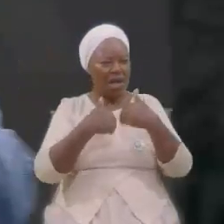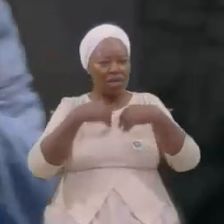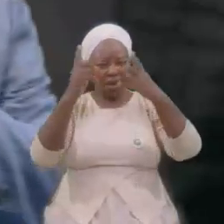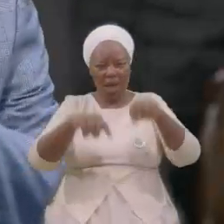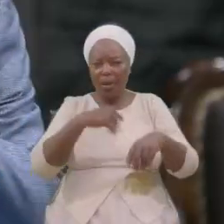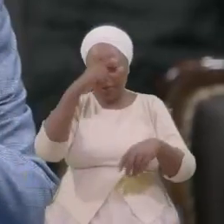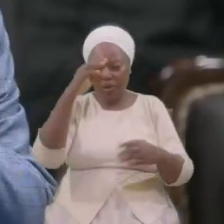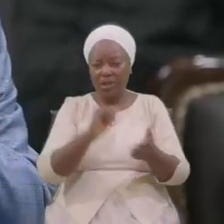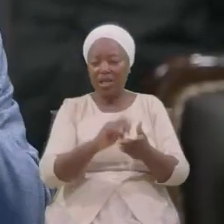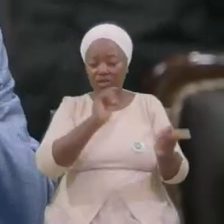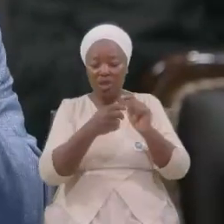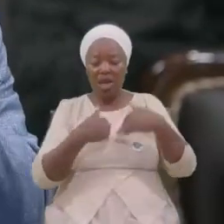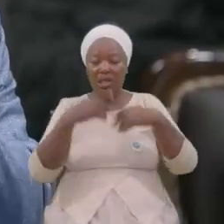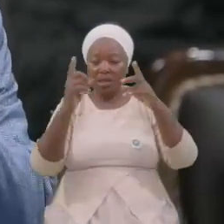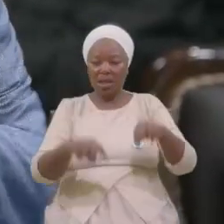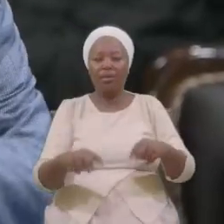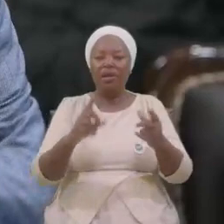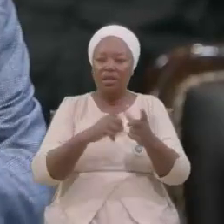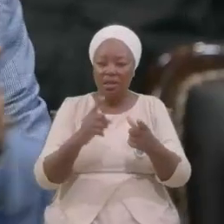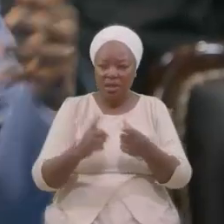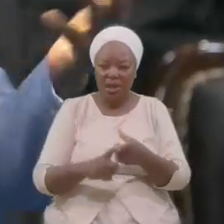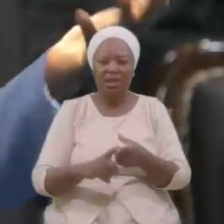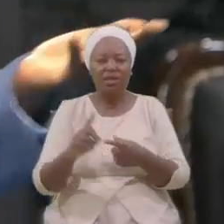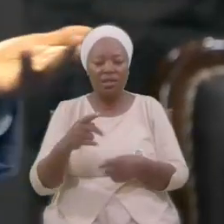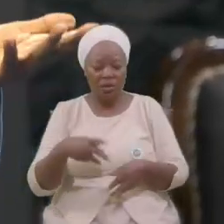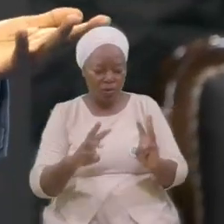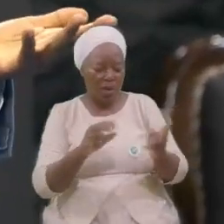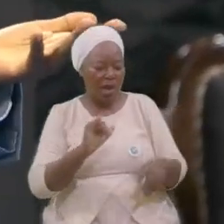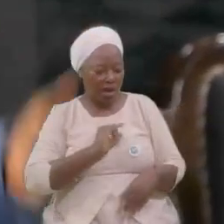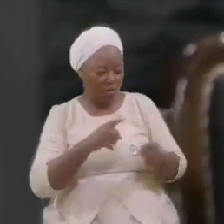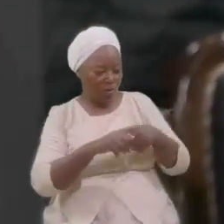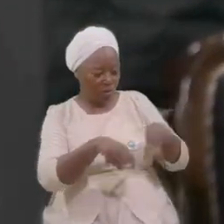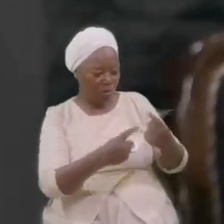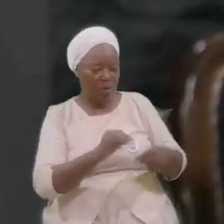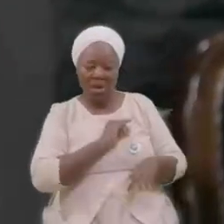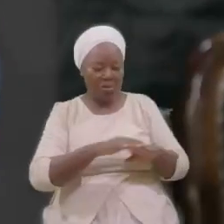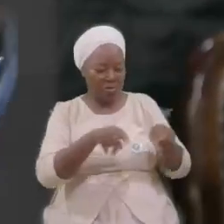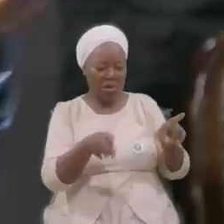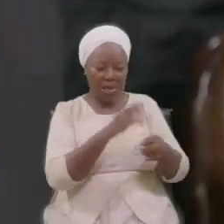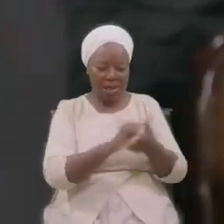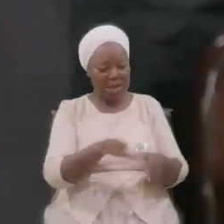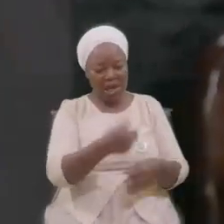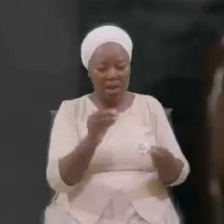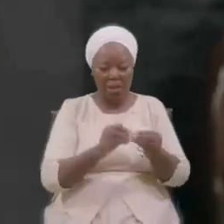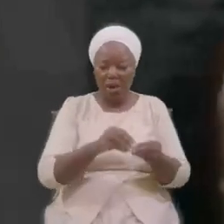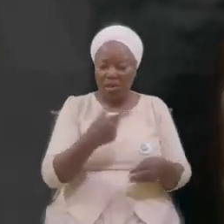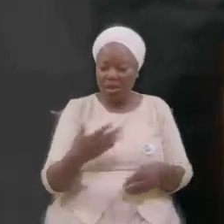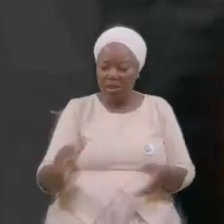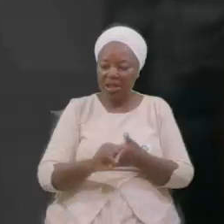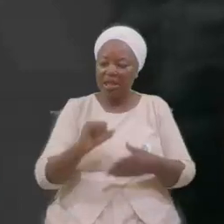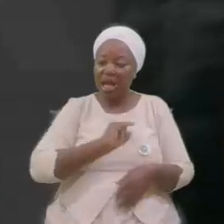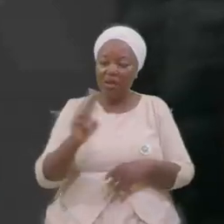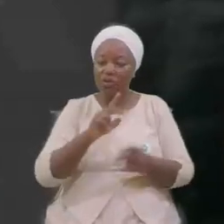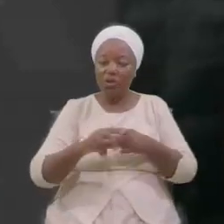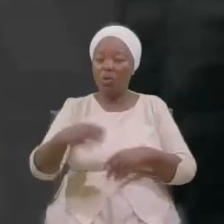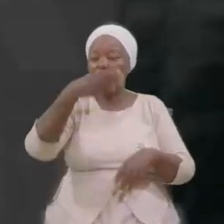has come, the way I used to go, I don't go like that anymore. The things I used to